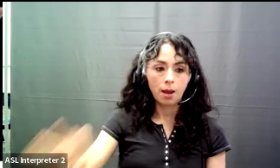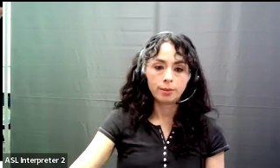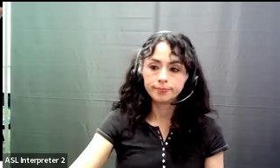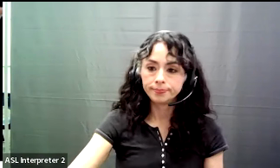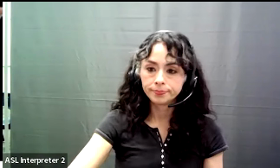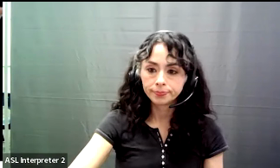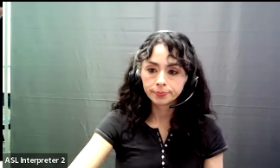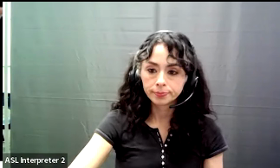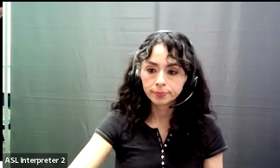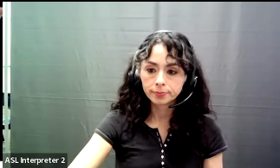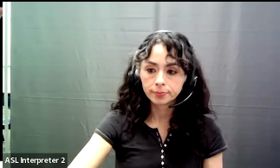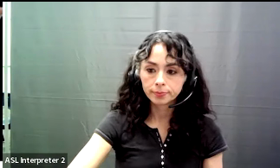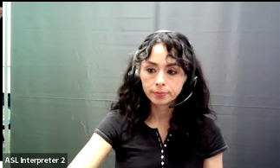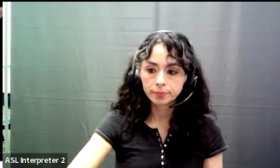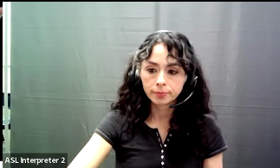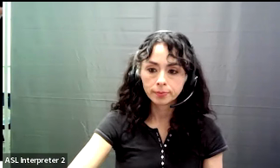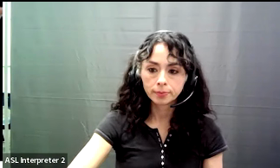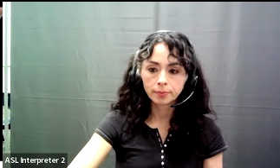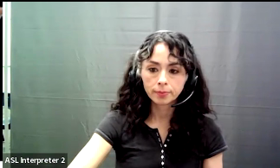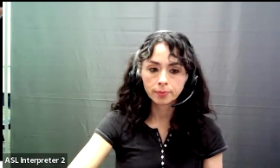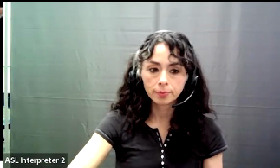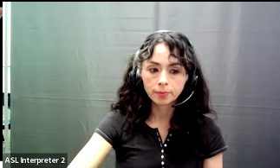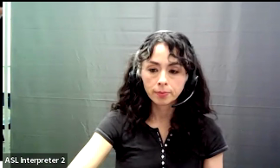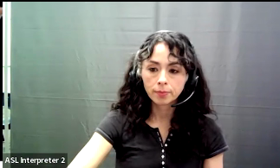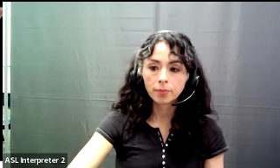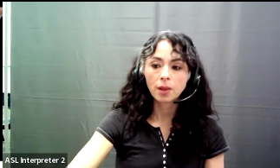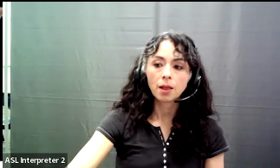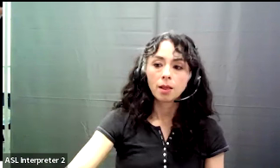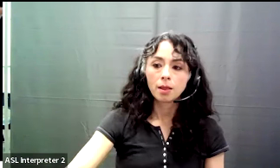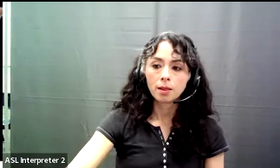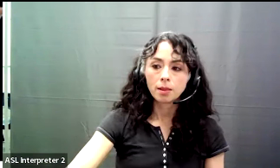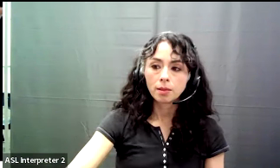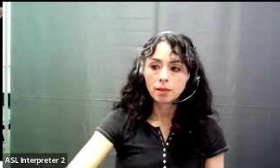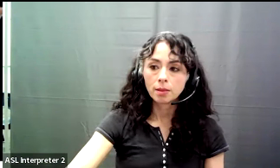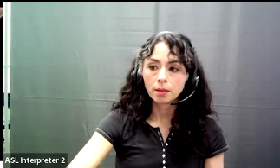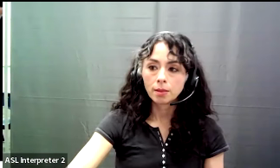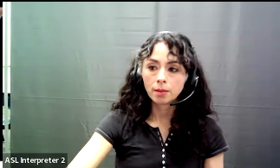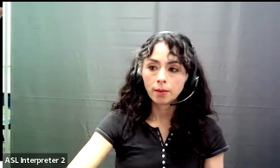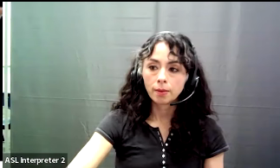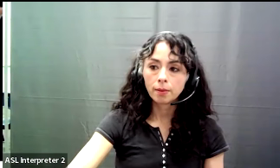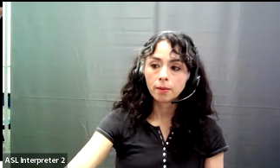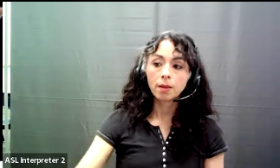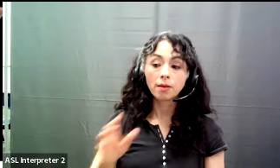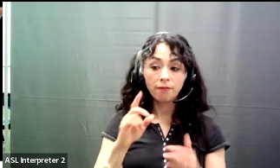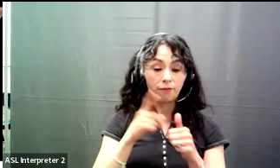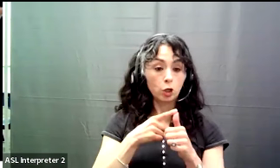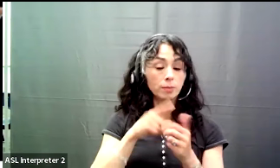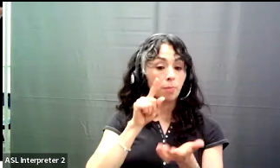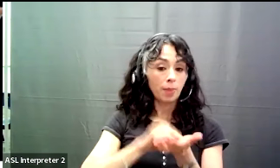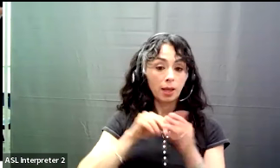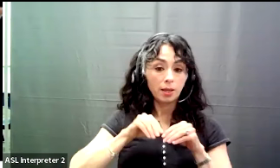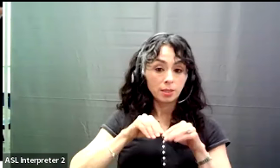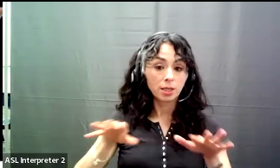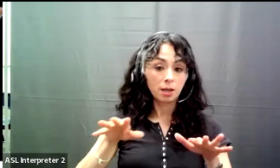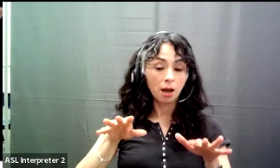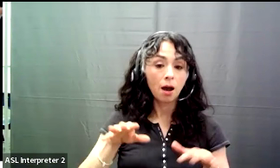it started in the continental US, and we started with the